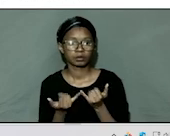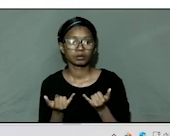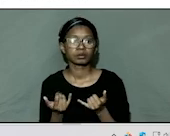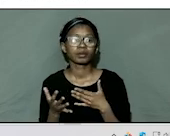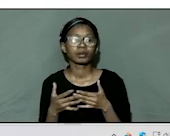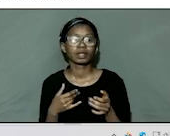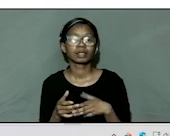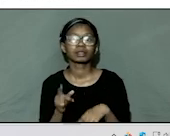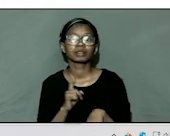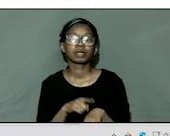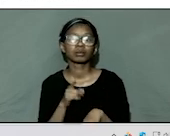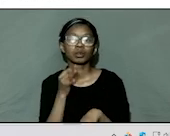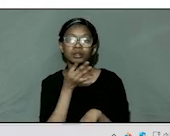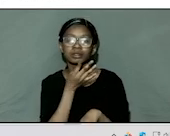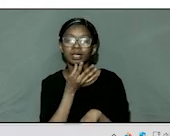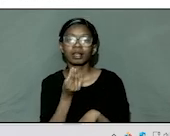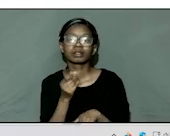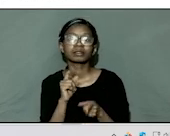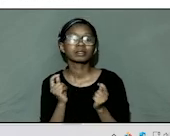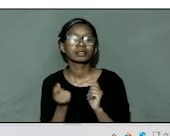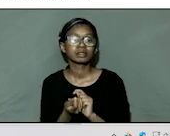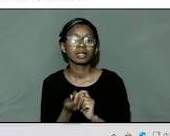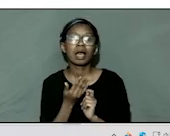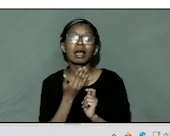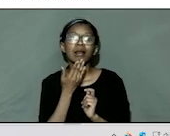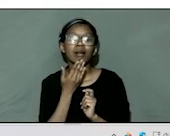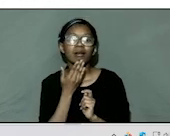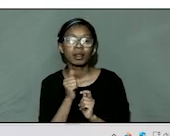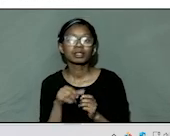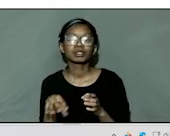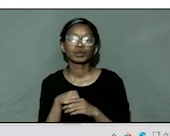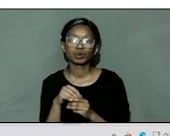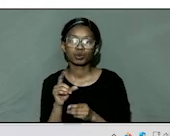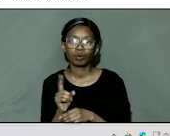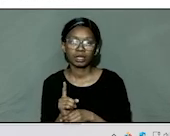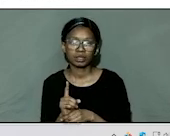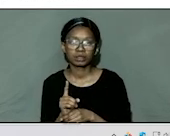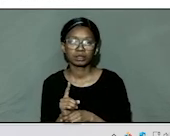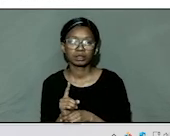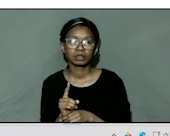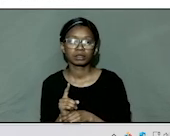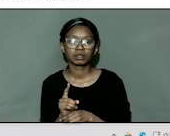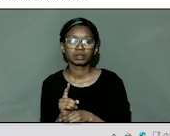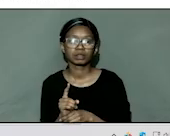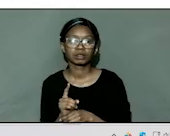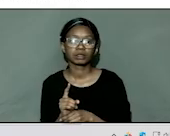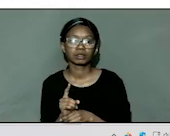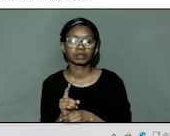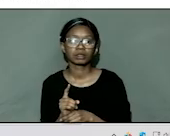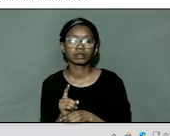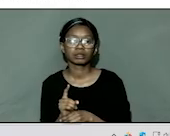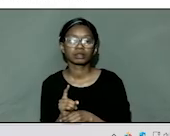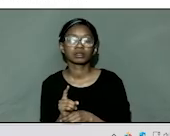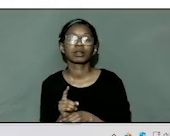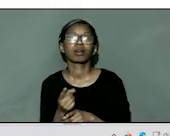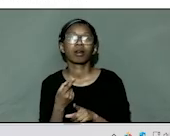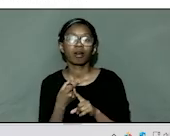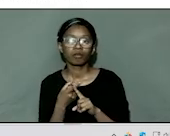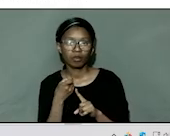you mention that there is change, please do include what? Through natural